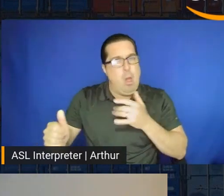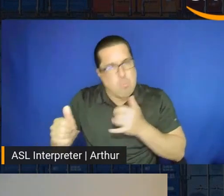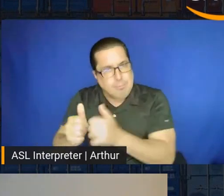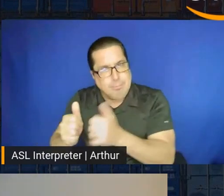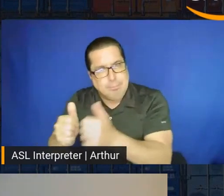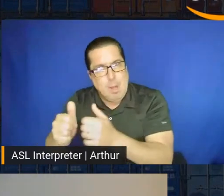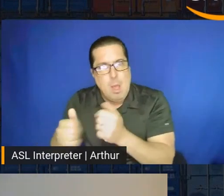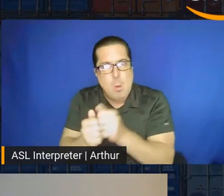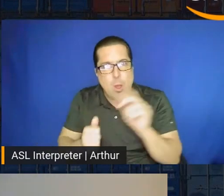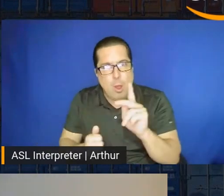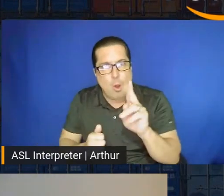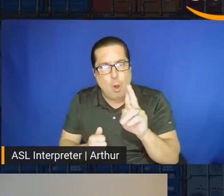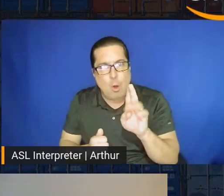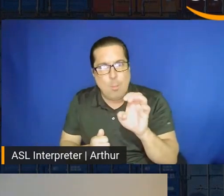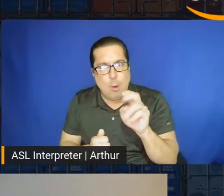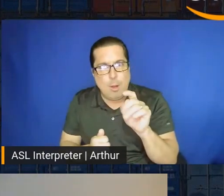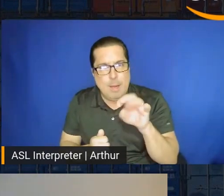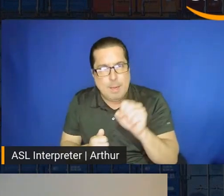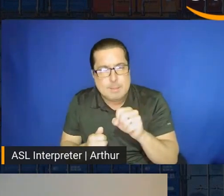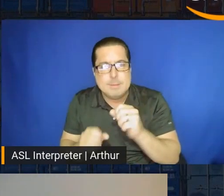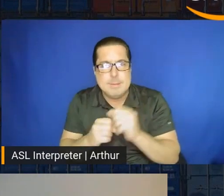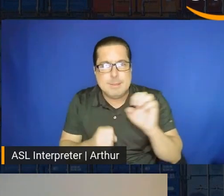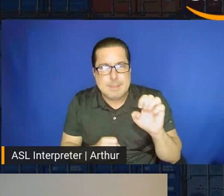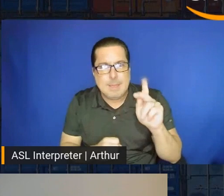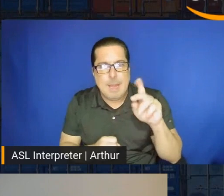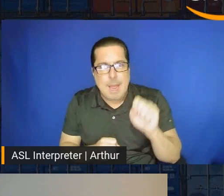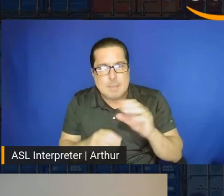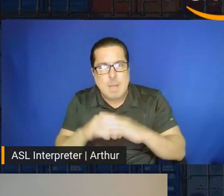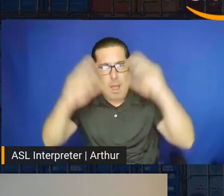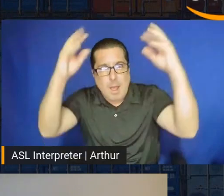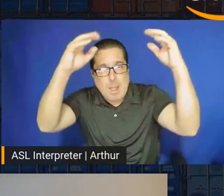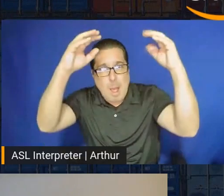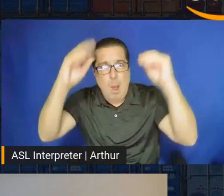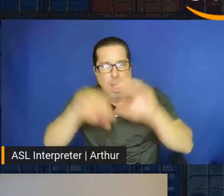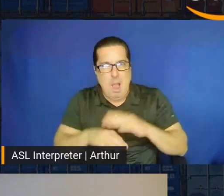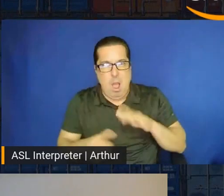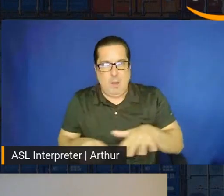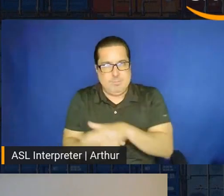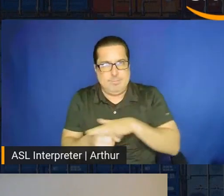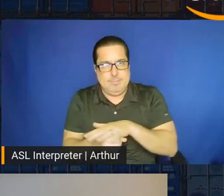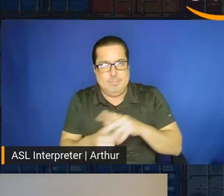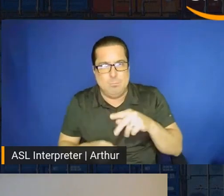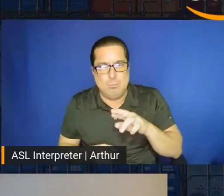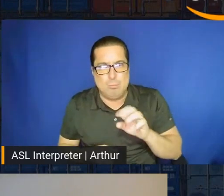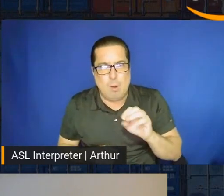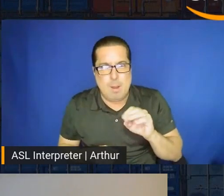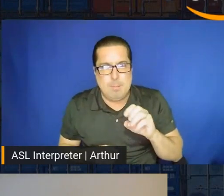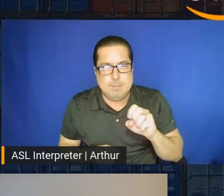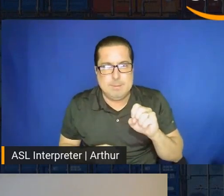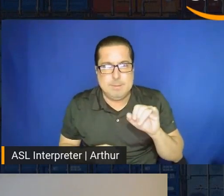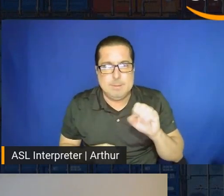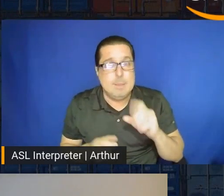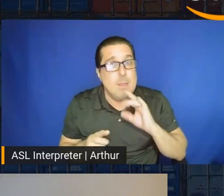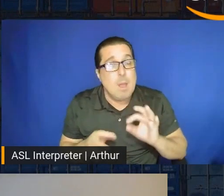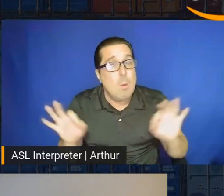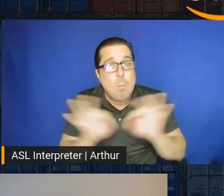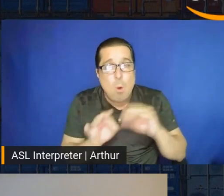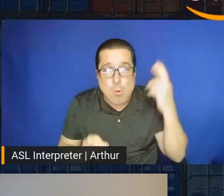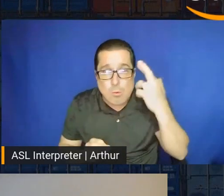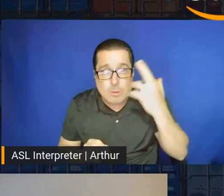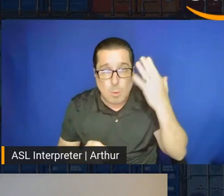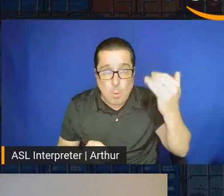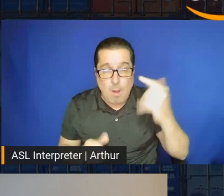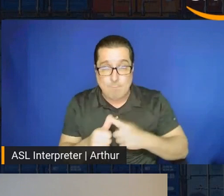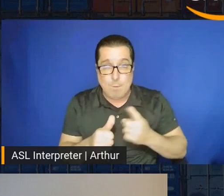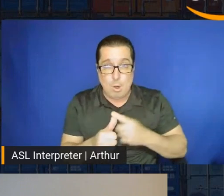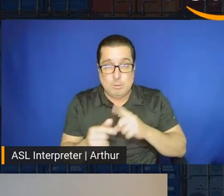bits both for running EKS in the cloud as well as on premises. And the reason that's important is because, first up, it's